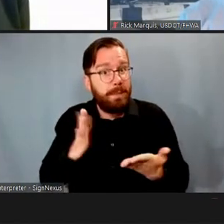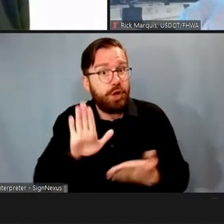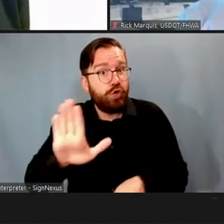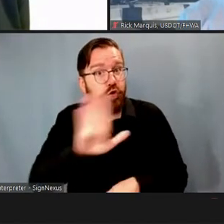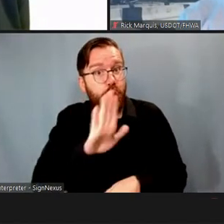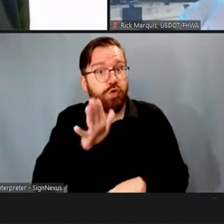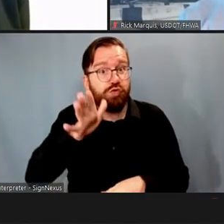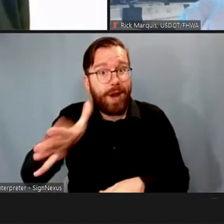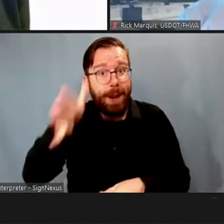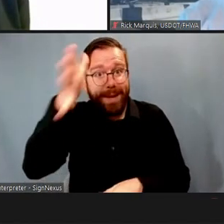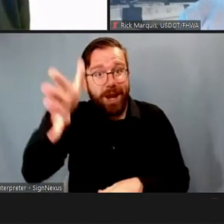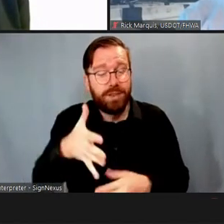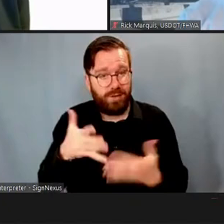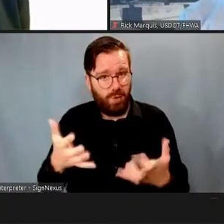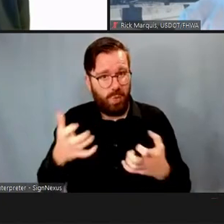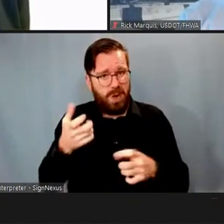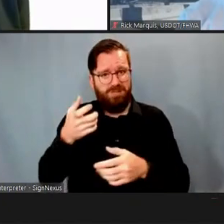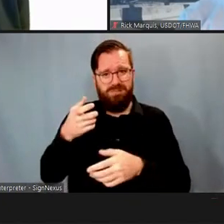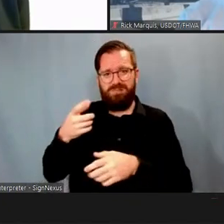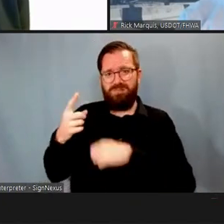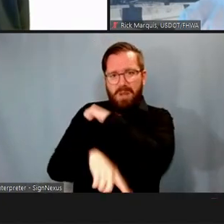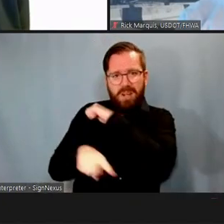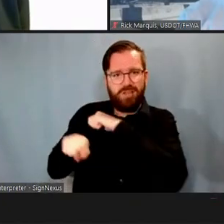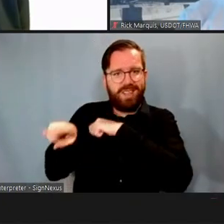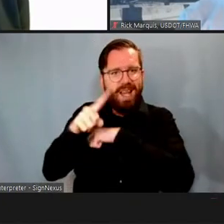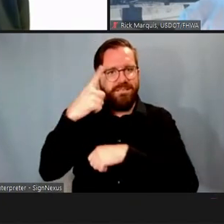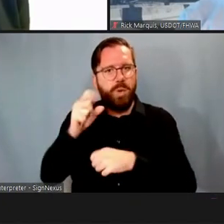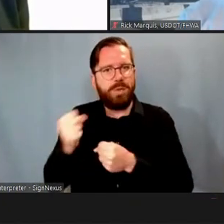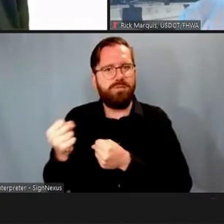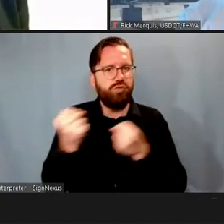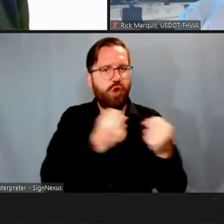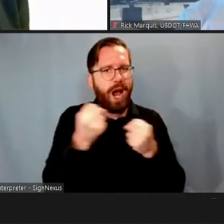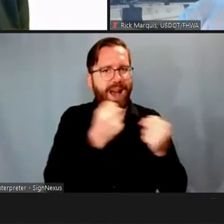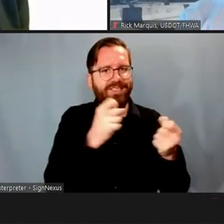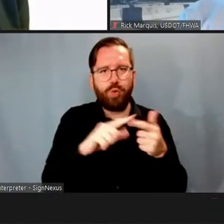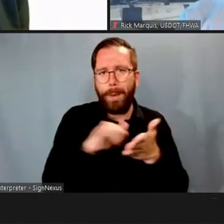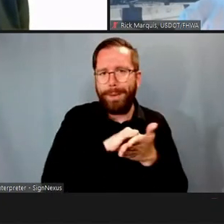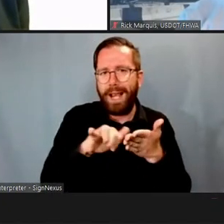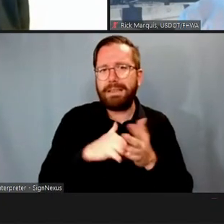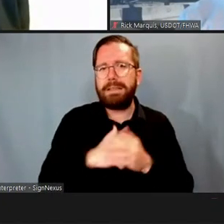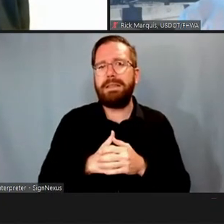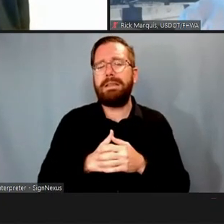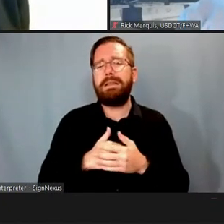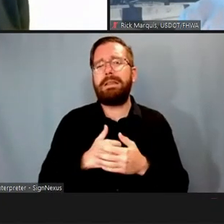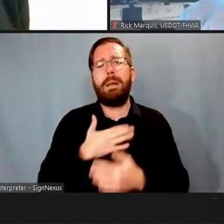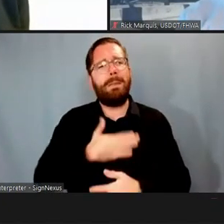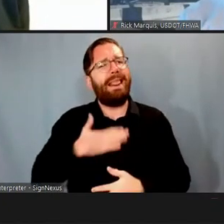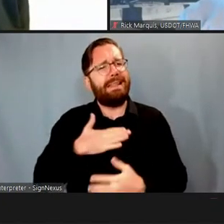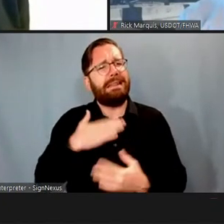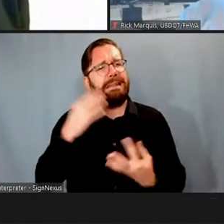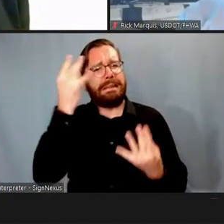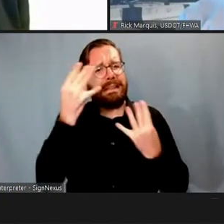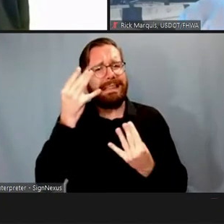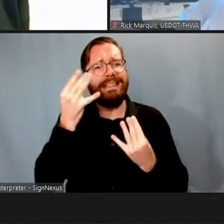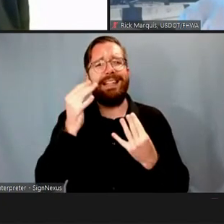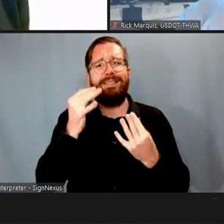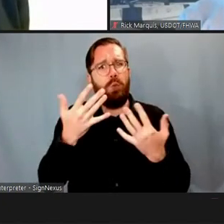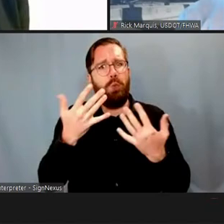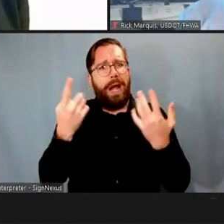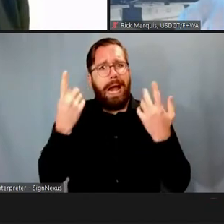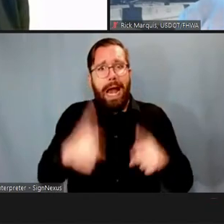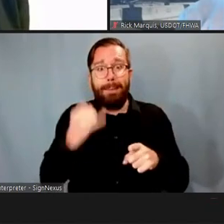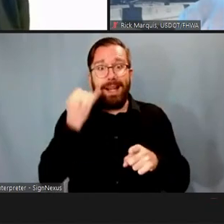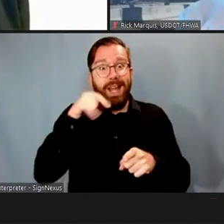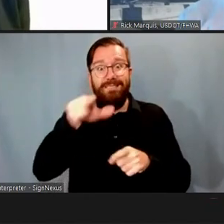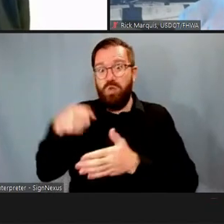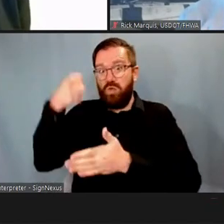difficult than it already is please try to understand the financial crush of your proposals in summary we